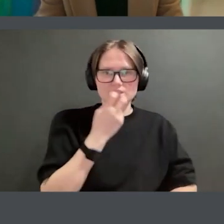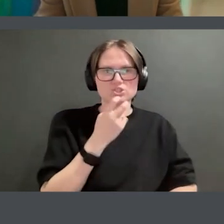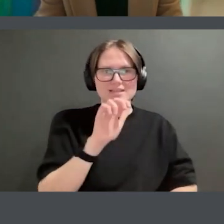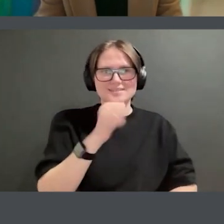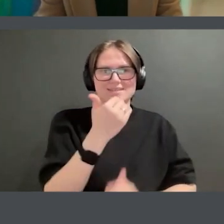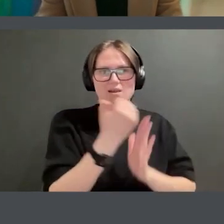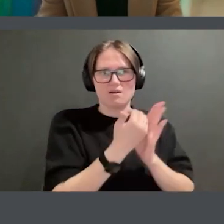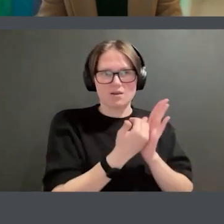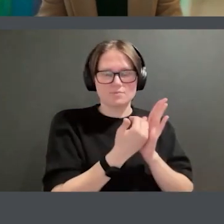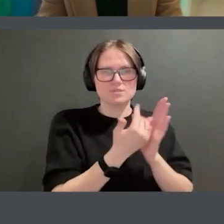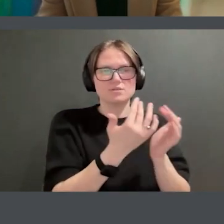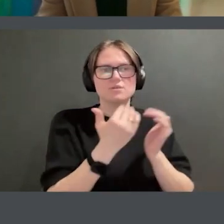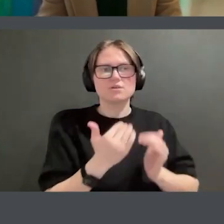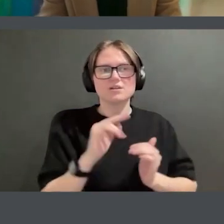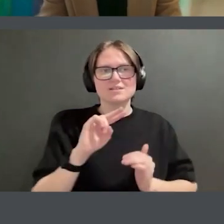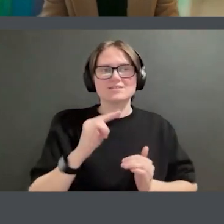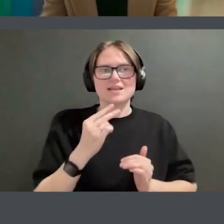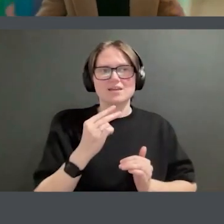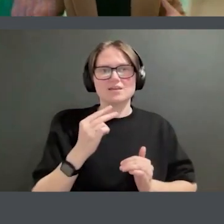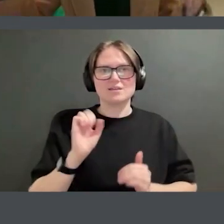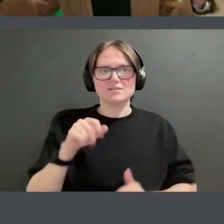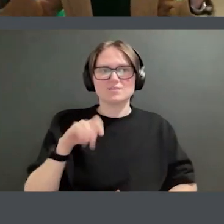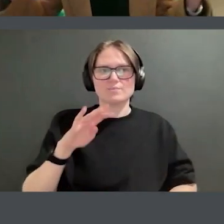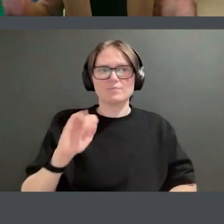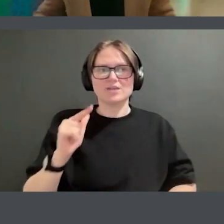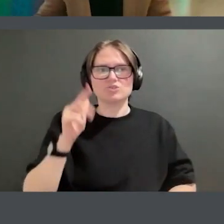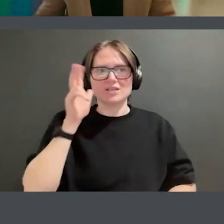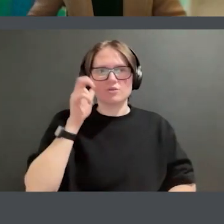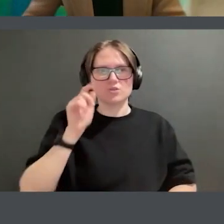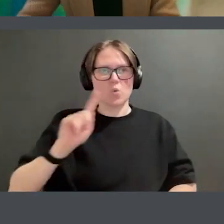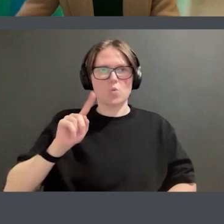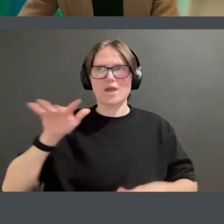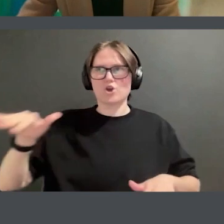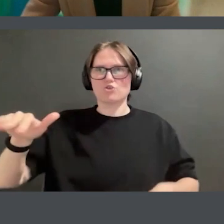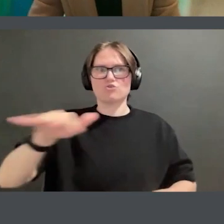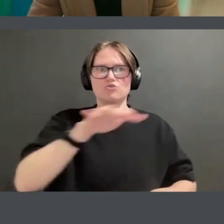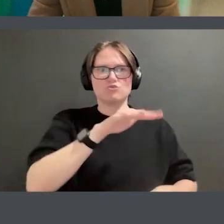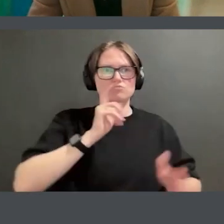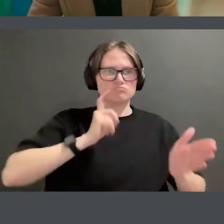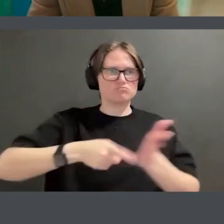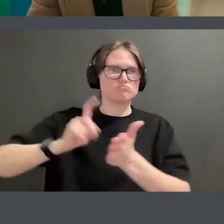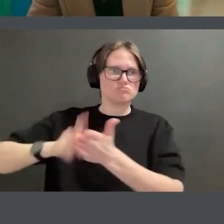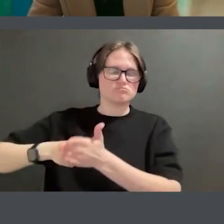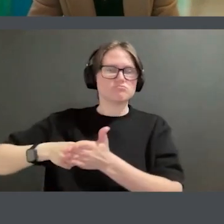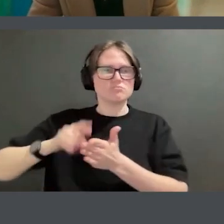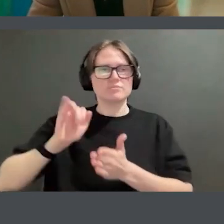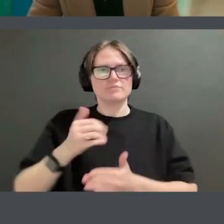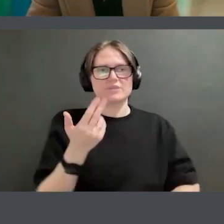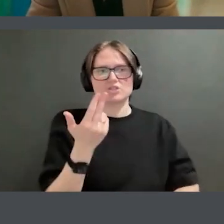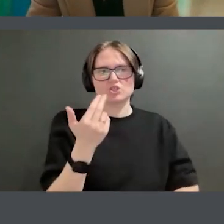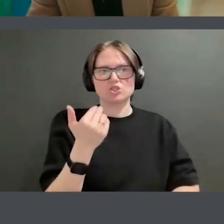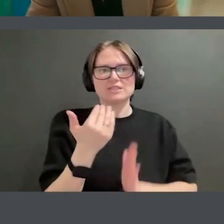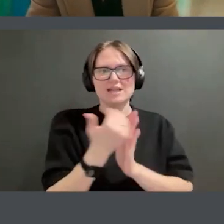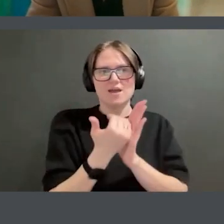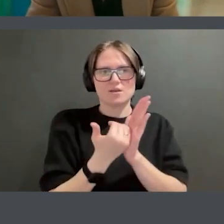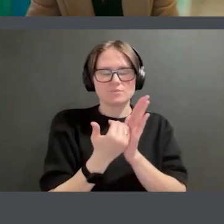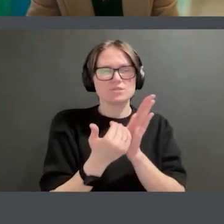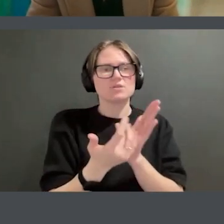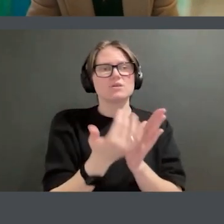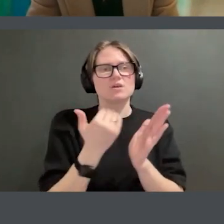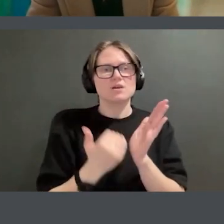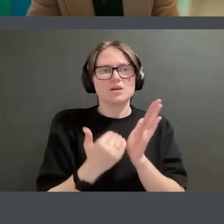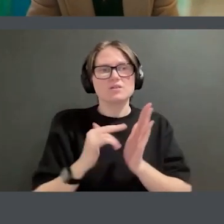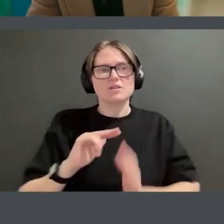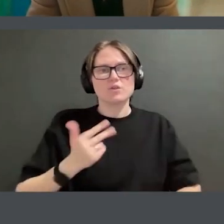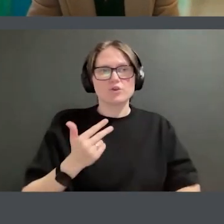10 items. The second is spatial hearing, so where sounds are coming from in space, localization and things like that, that's 13 items. And the third